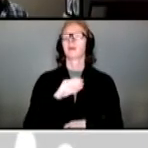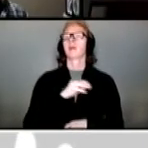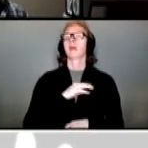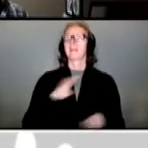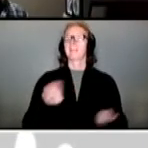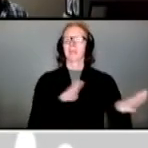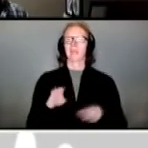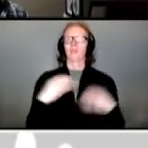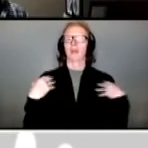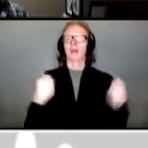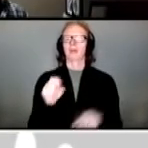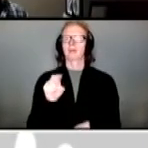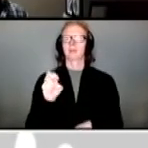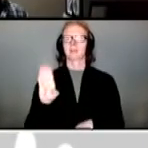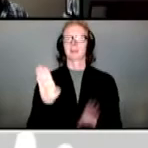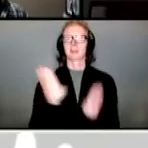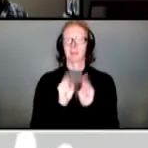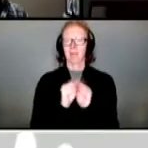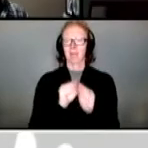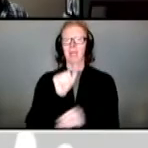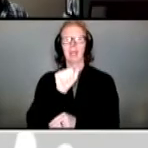give us a brief overview?